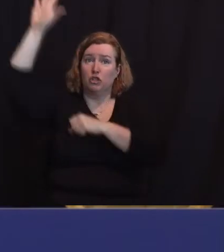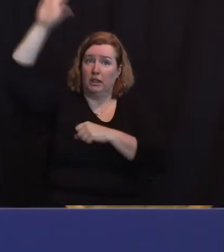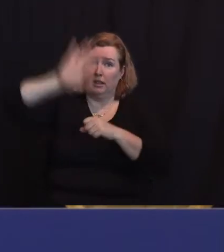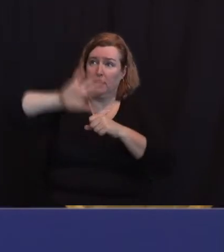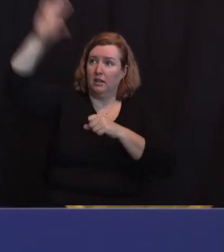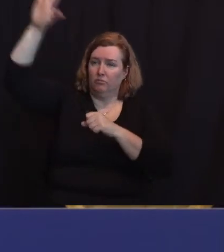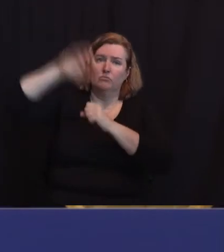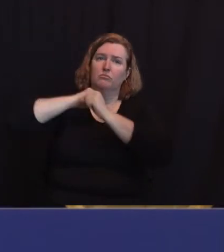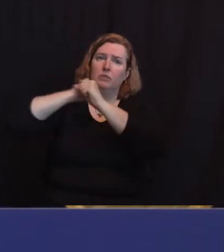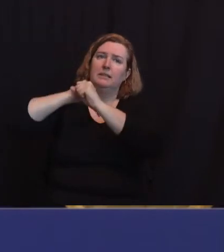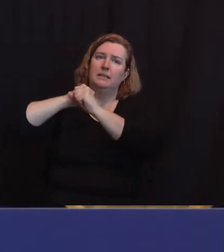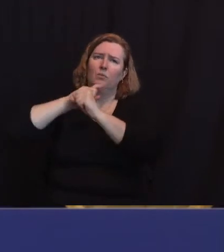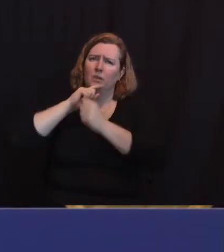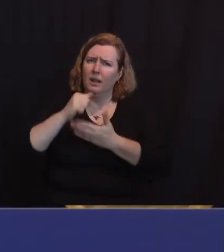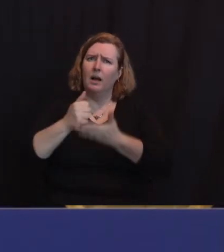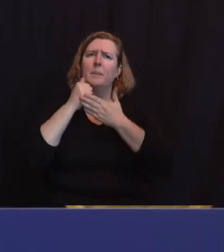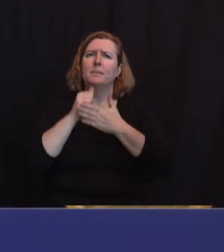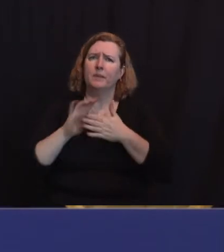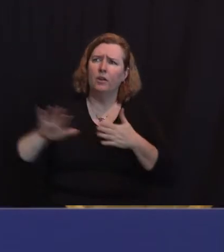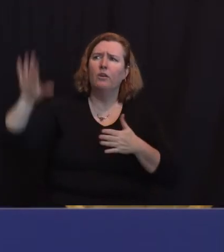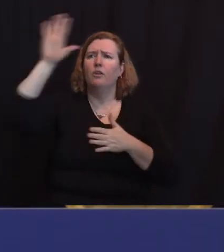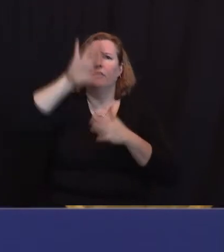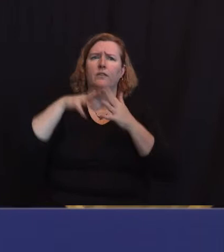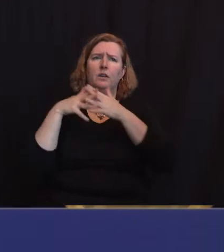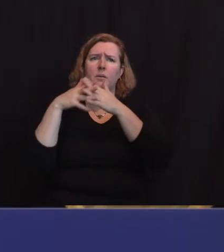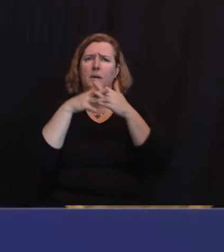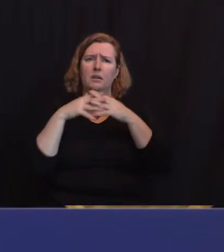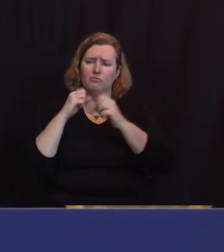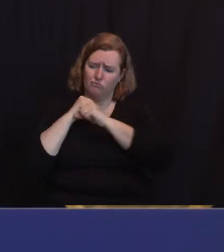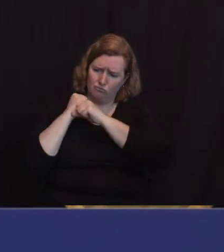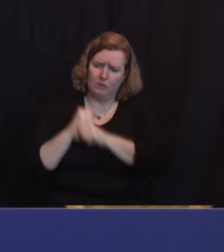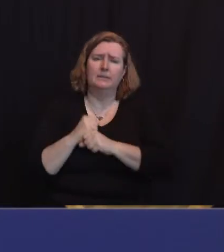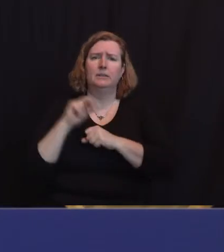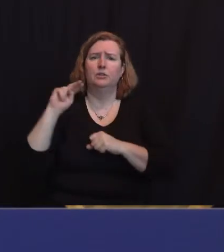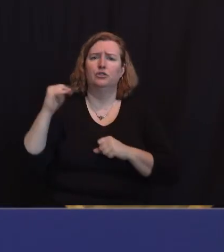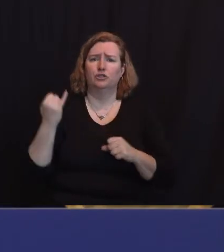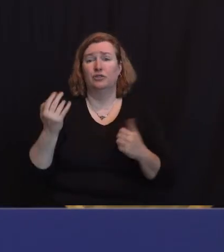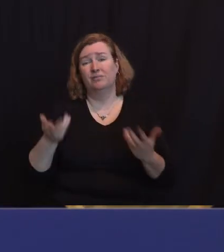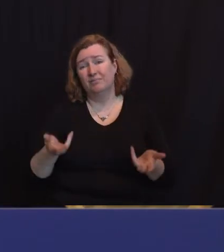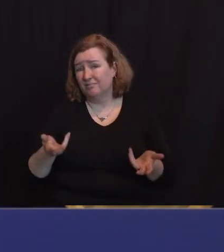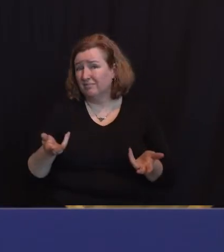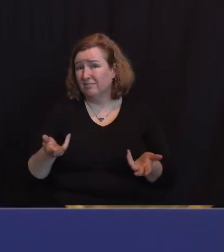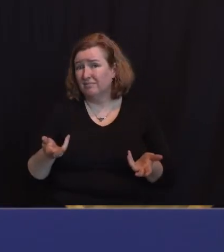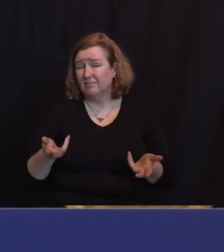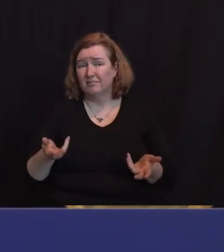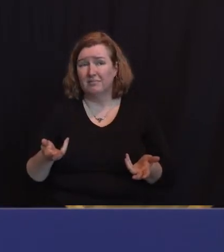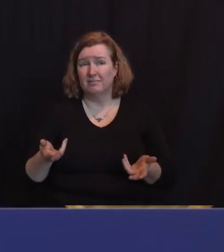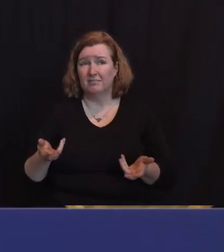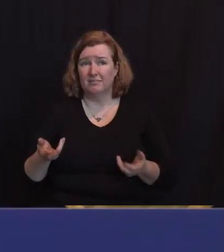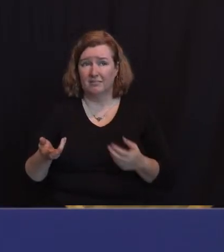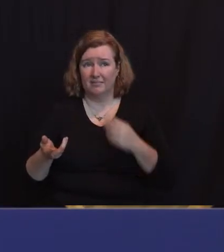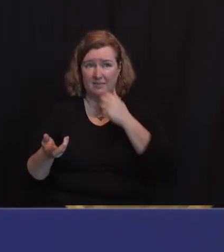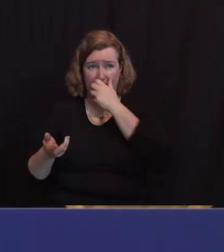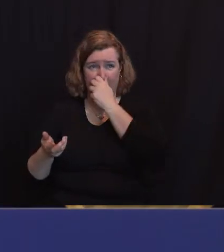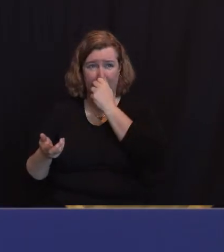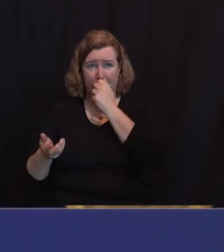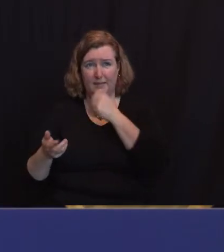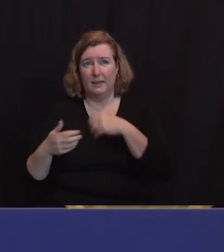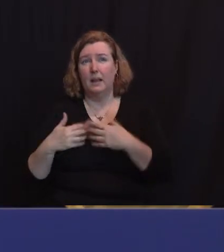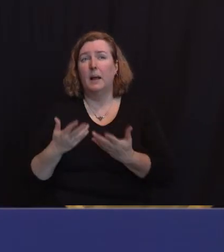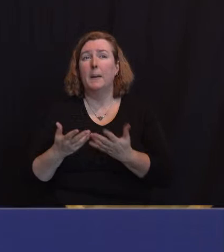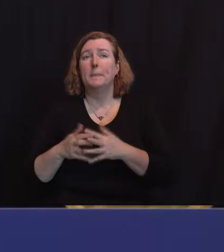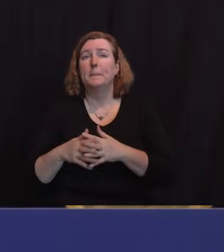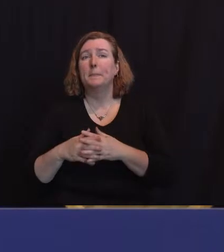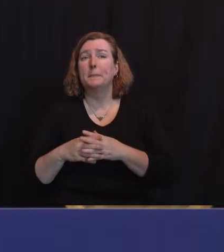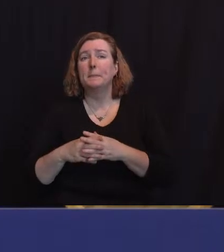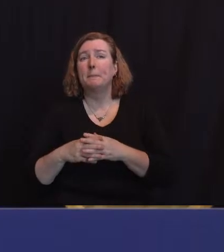the nation as well. And again, there was some discussion about this in your comments, Commissioner, but